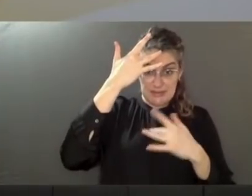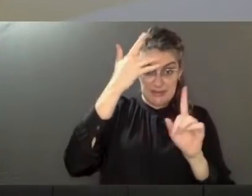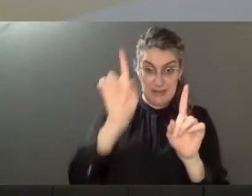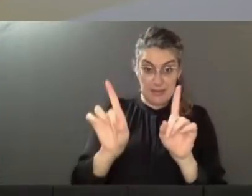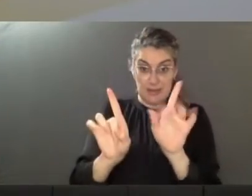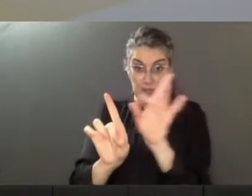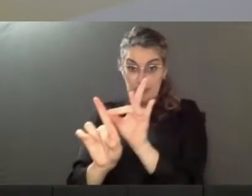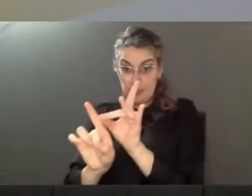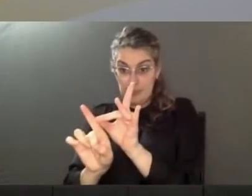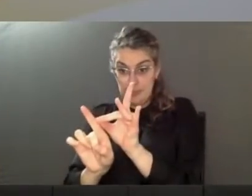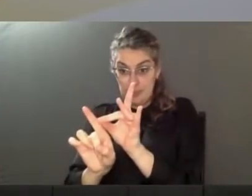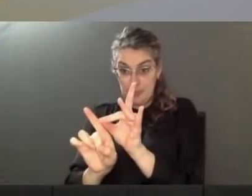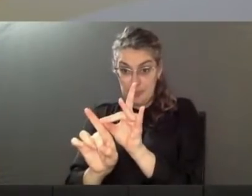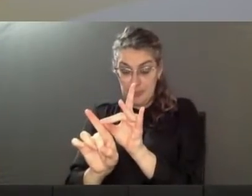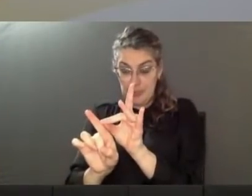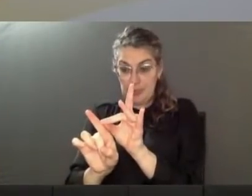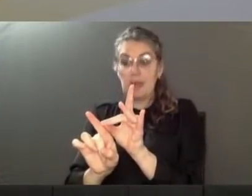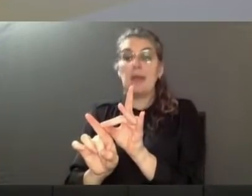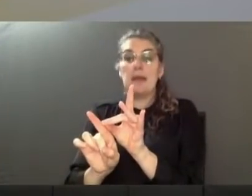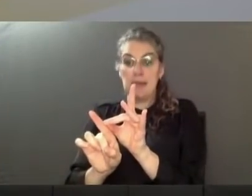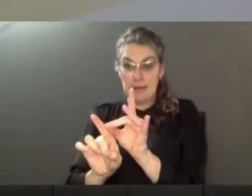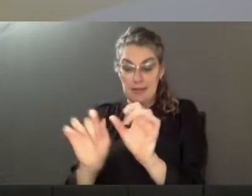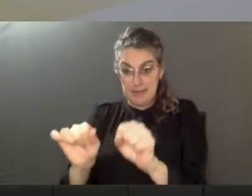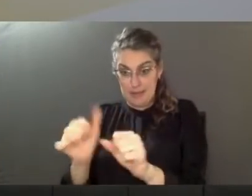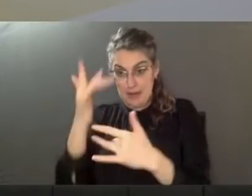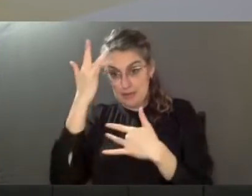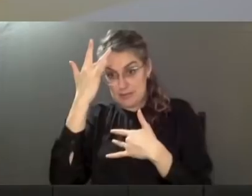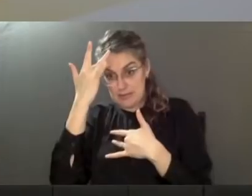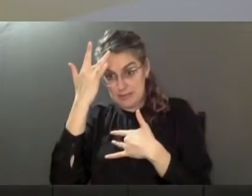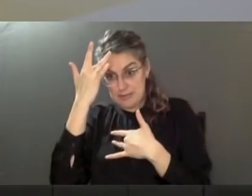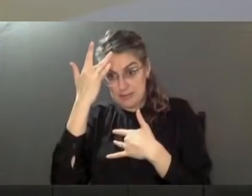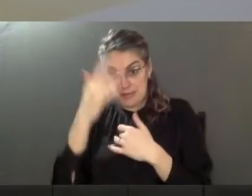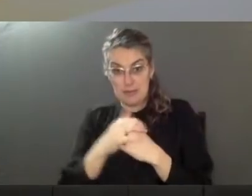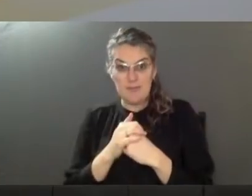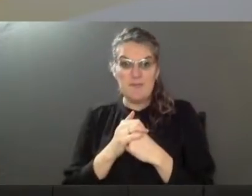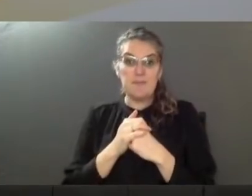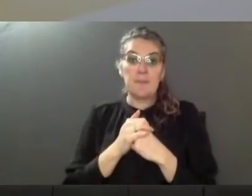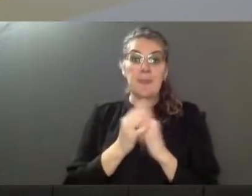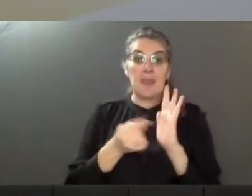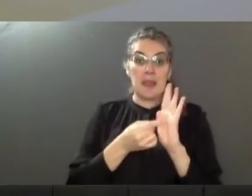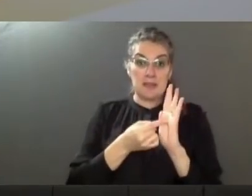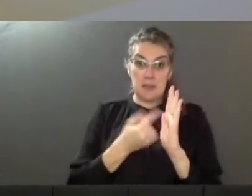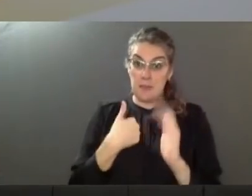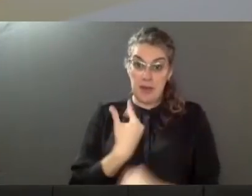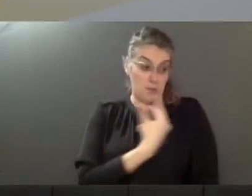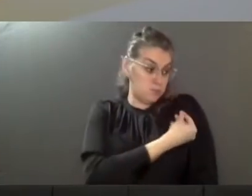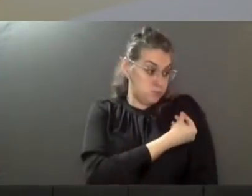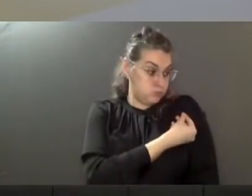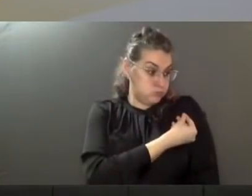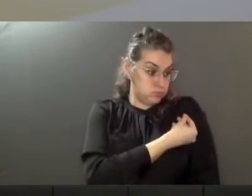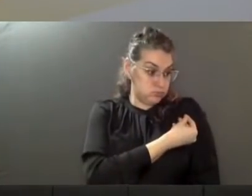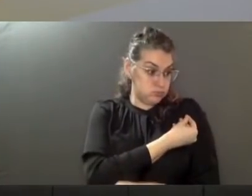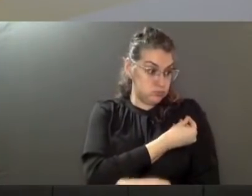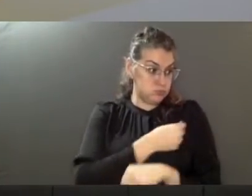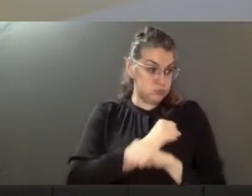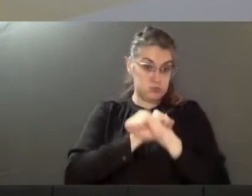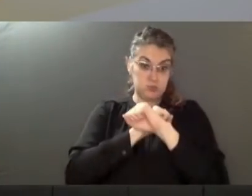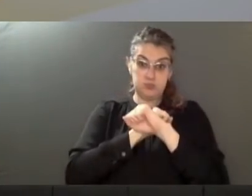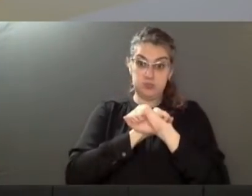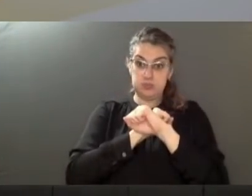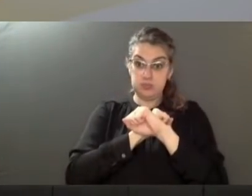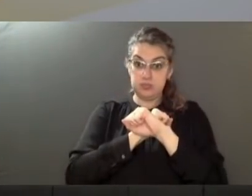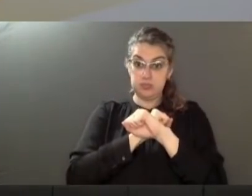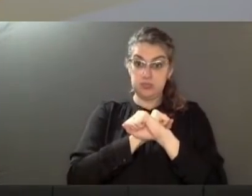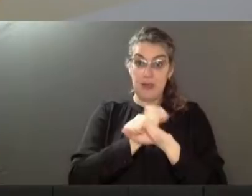potential asymptomatic transmission, even in people who have been vaccinated. So I think we'll know an awful lot more